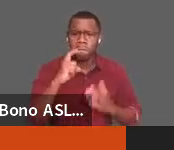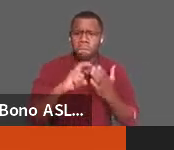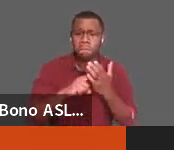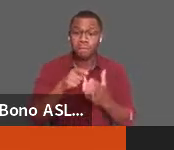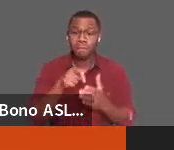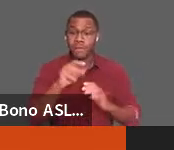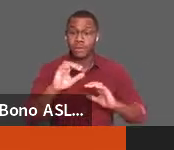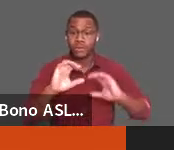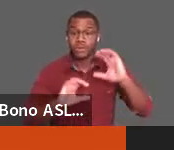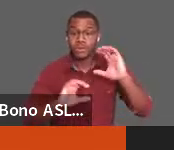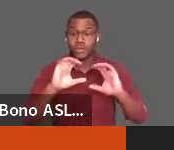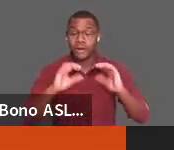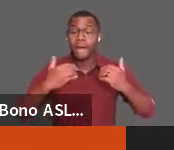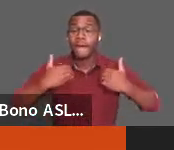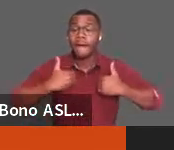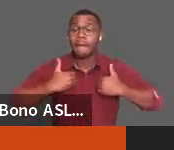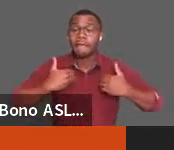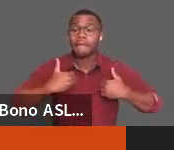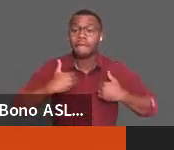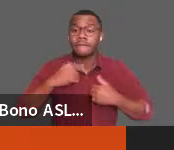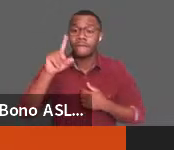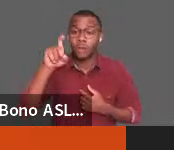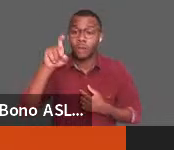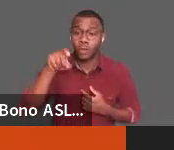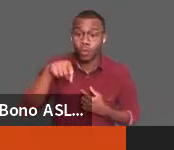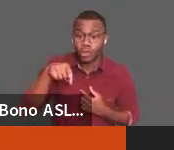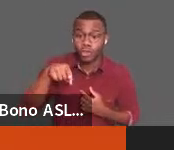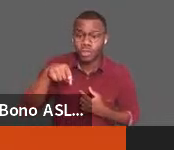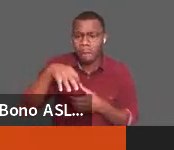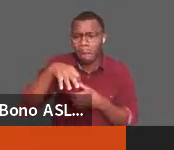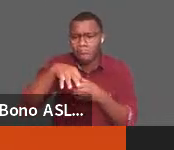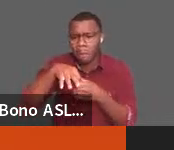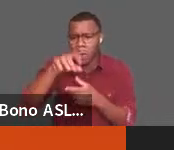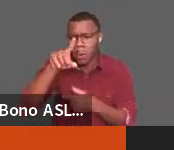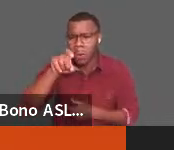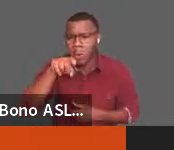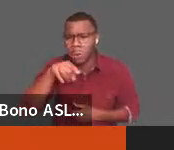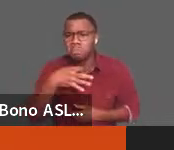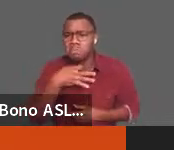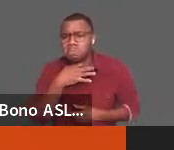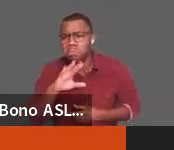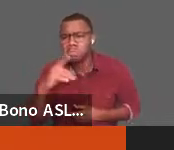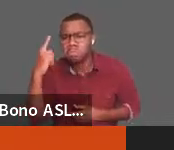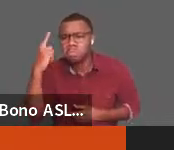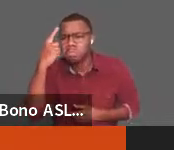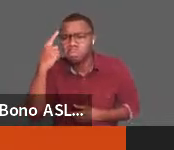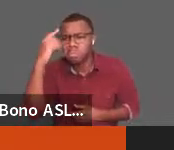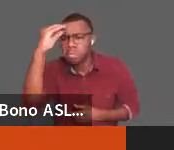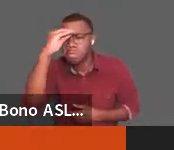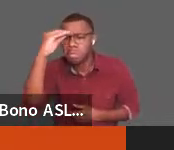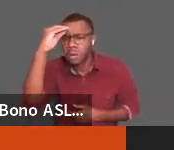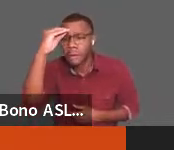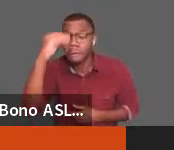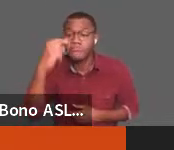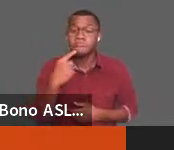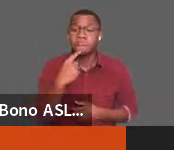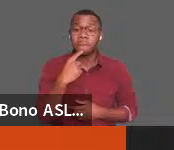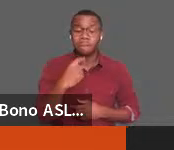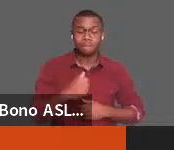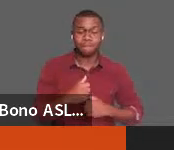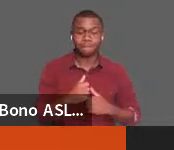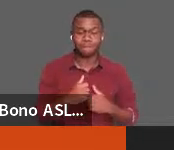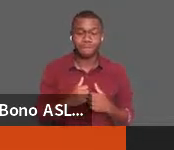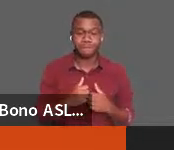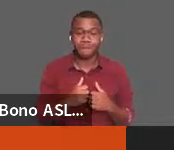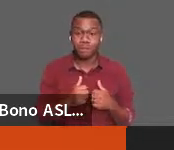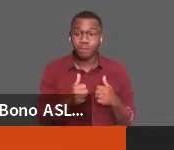members entered. And then it says, which of these policy areas do you think is most important for the